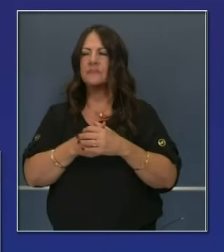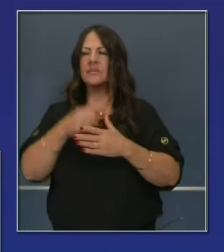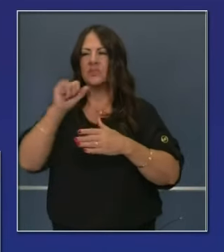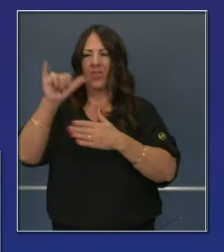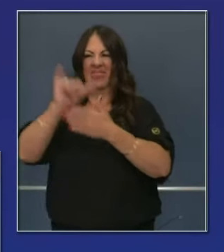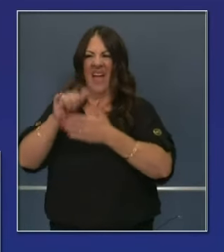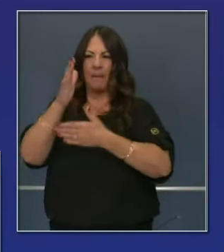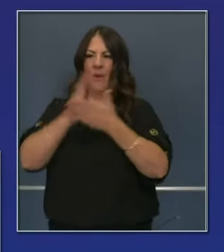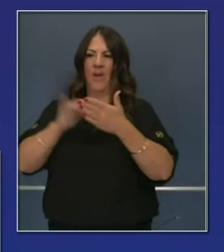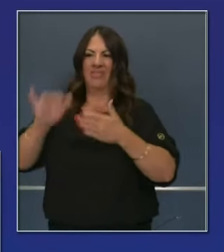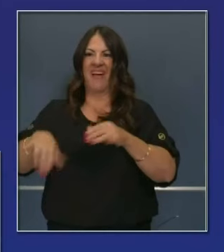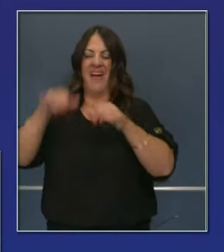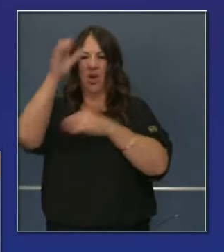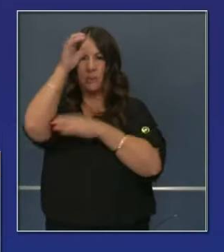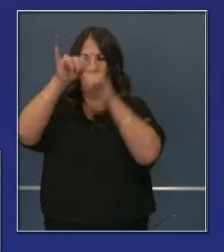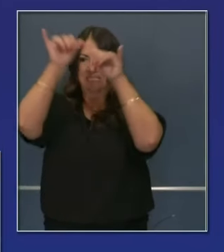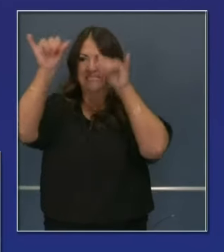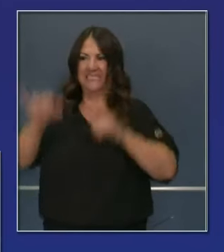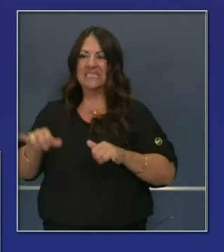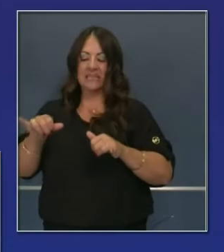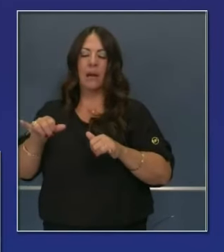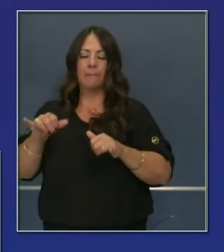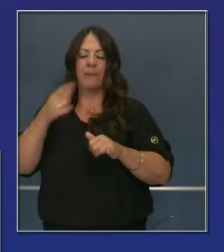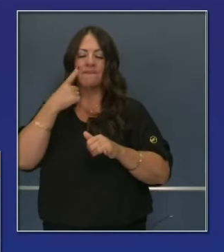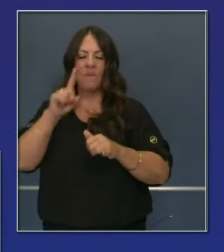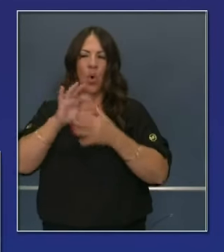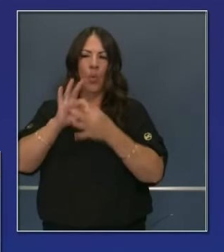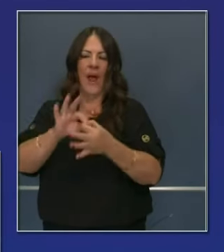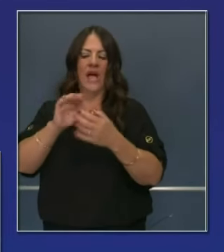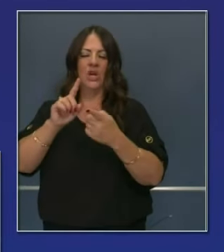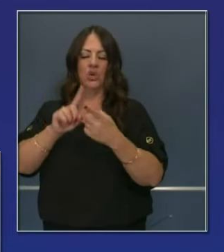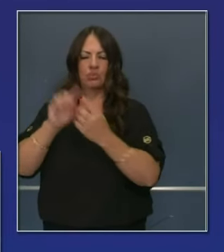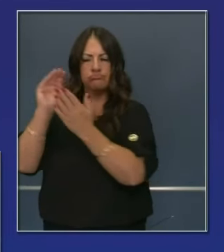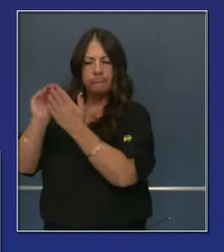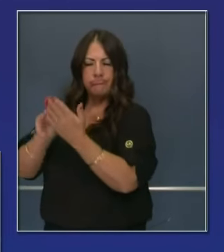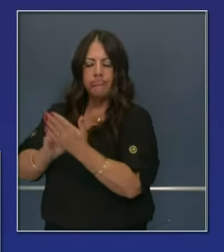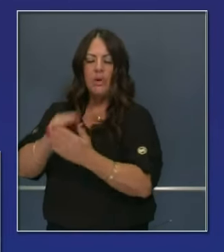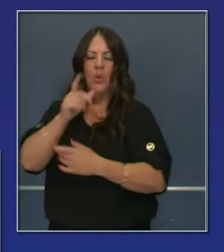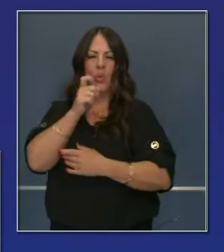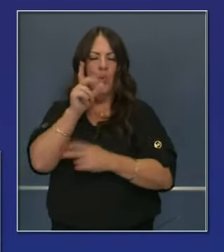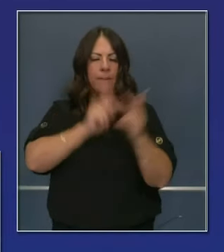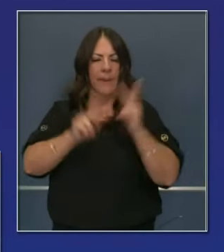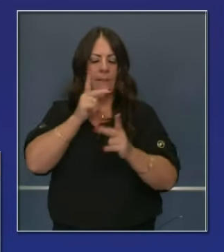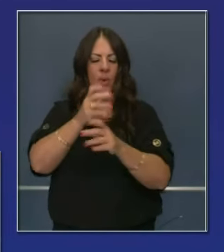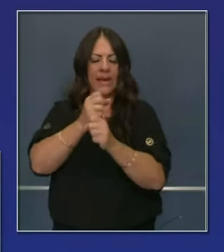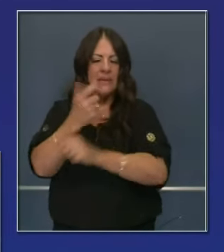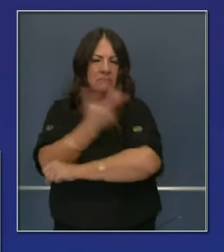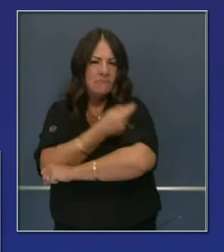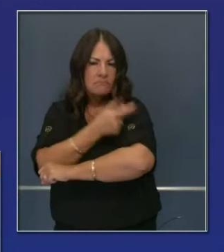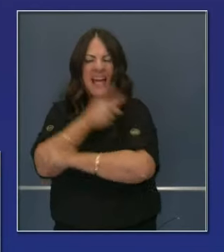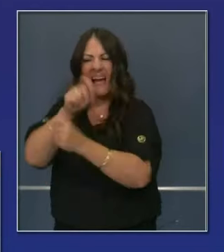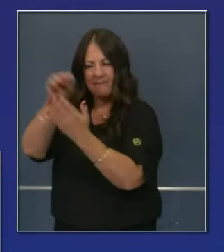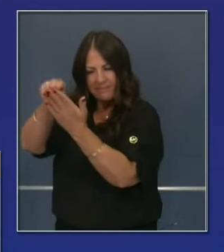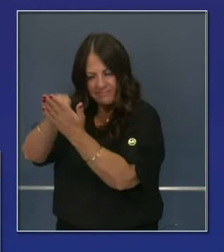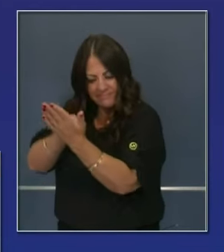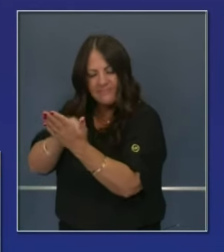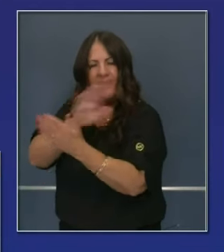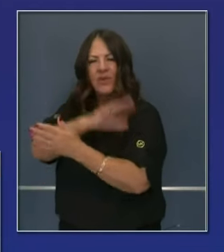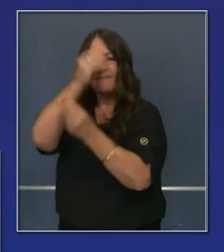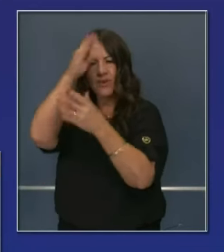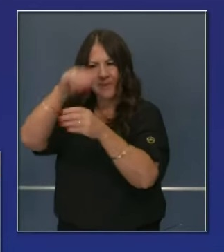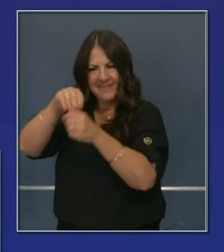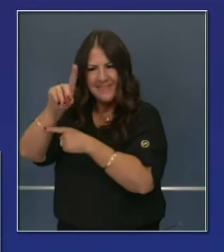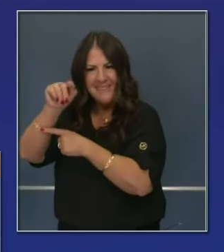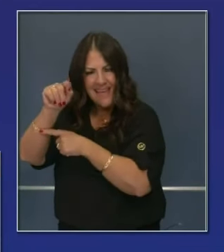but I can assure you, for those that may have a question, well, what about CalReady and these other systems where we could